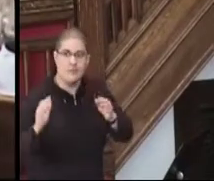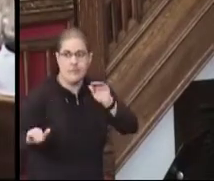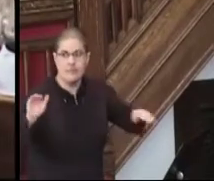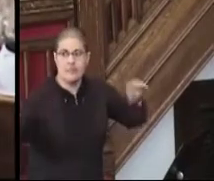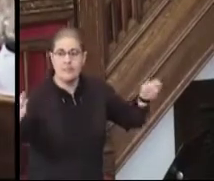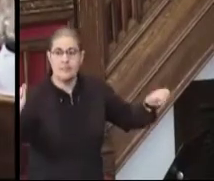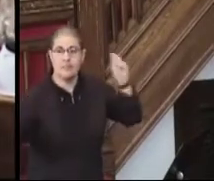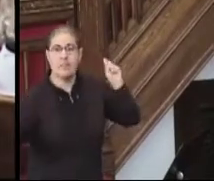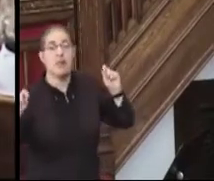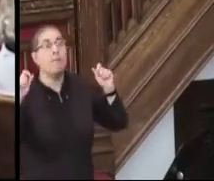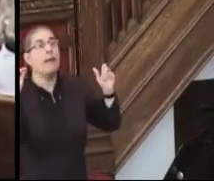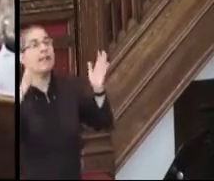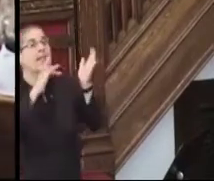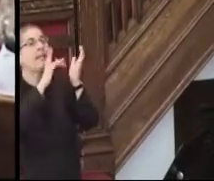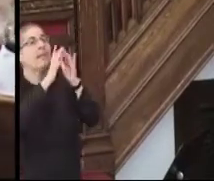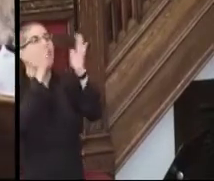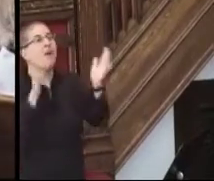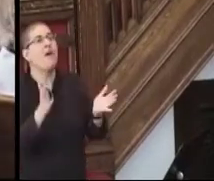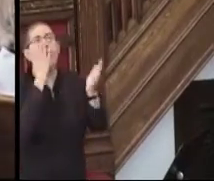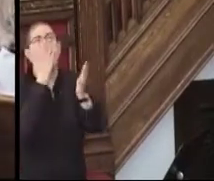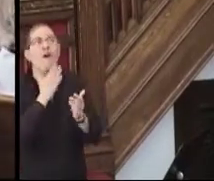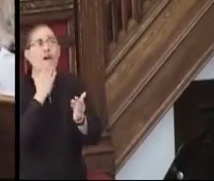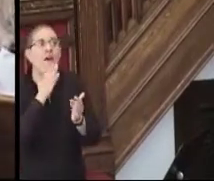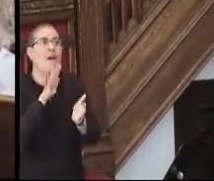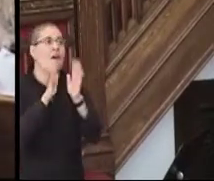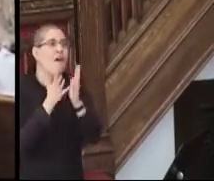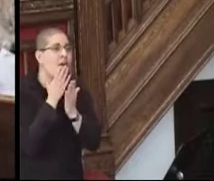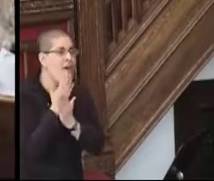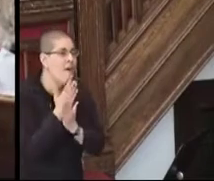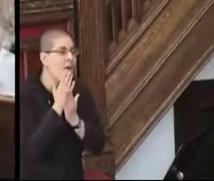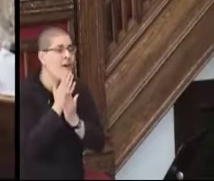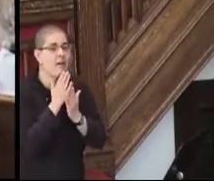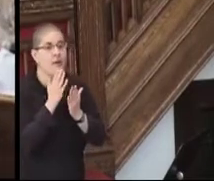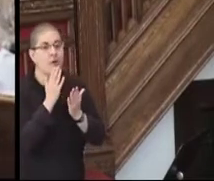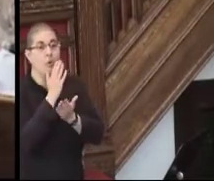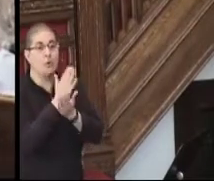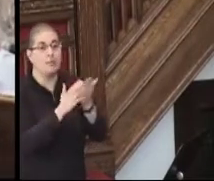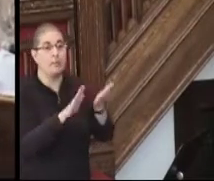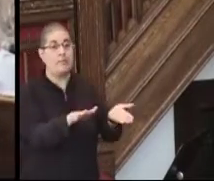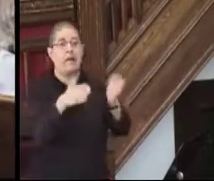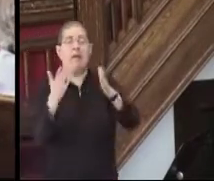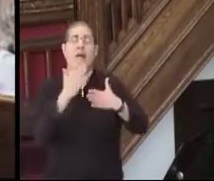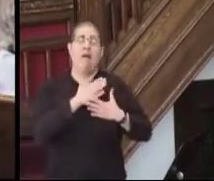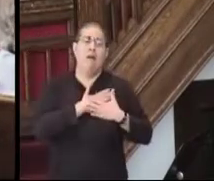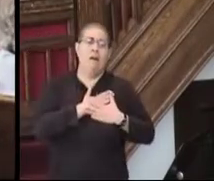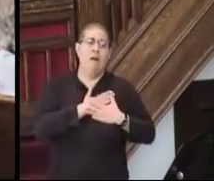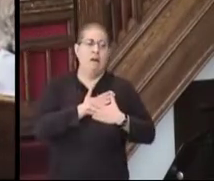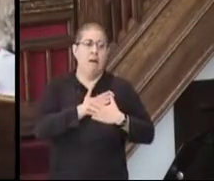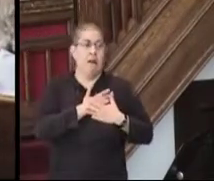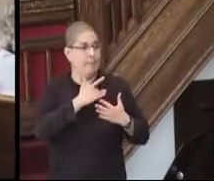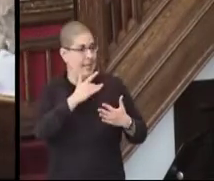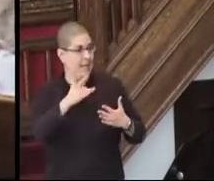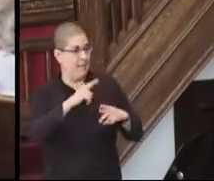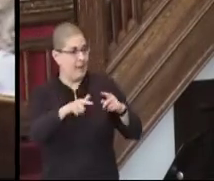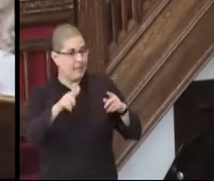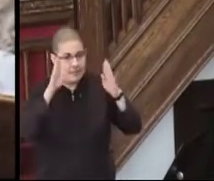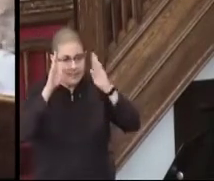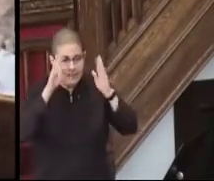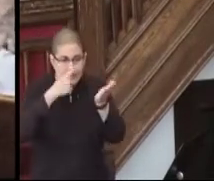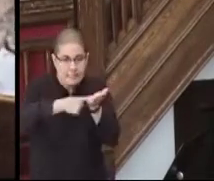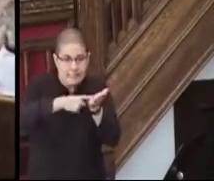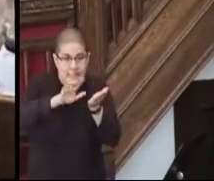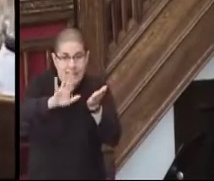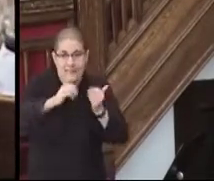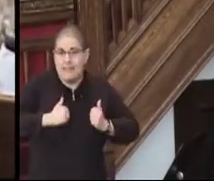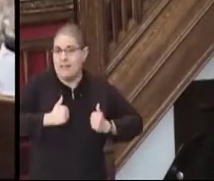Jesus as this warm, cuddly baby, or the person whose death that we mourn, and not enough attention is focused on the